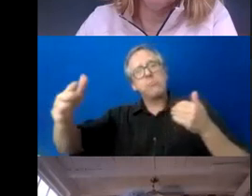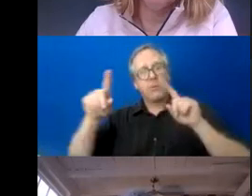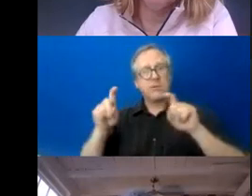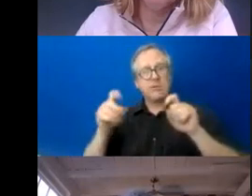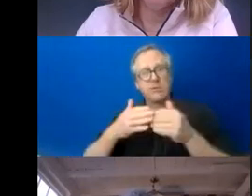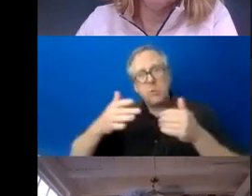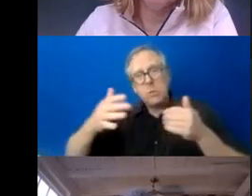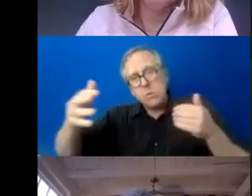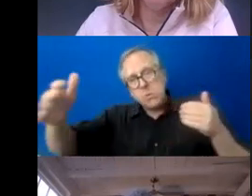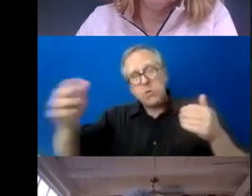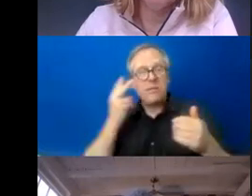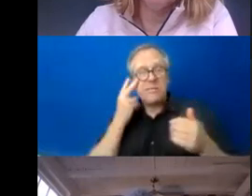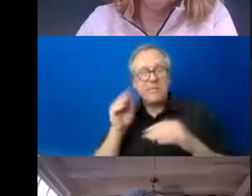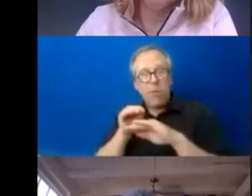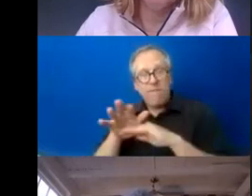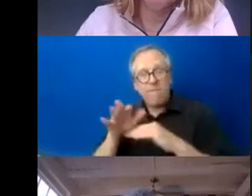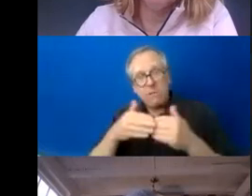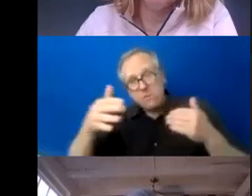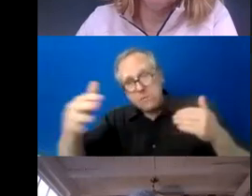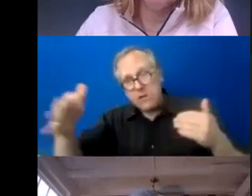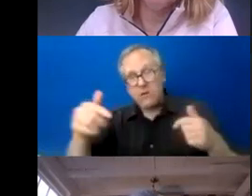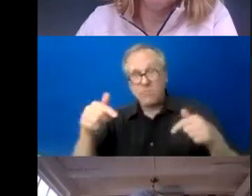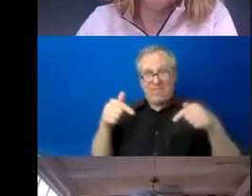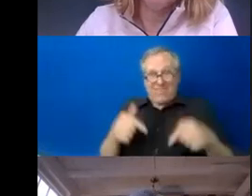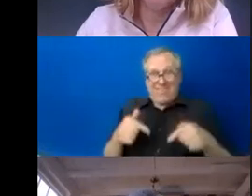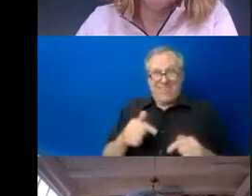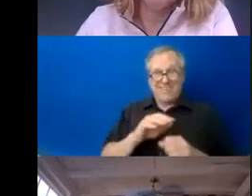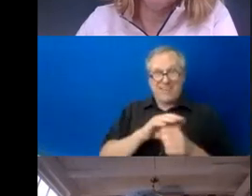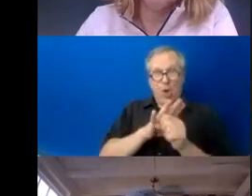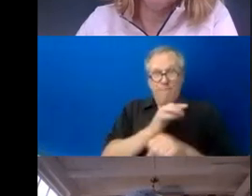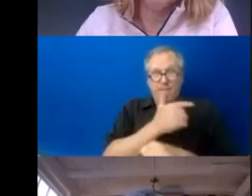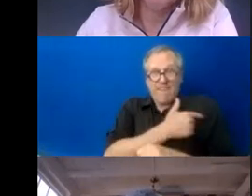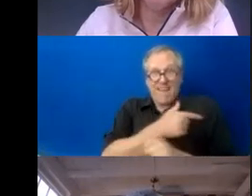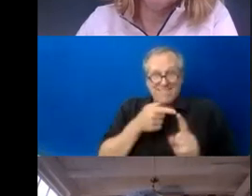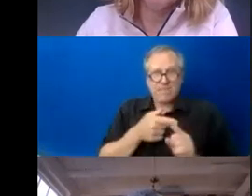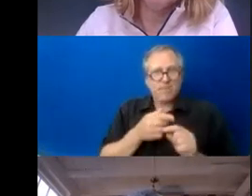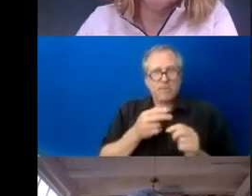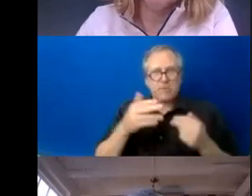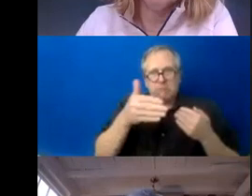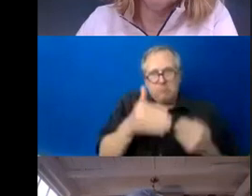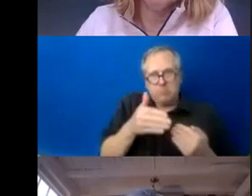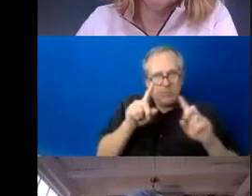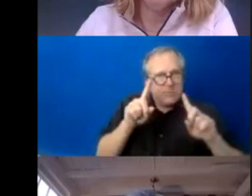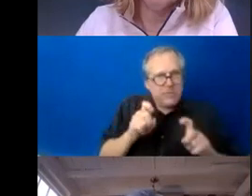see some of the effects. So the fact that it is a fast trial, which I personally, for everybody